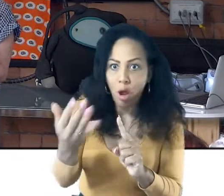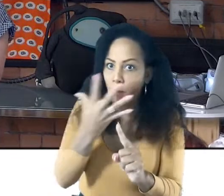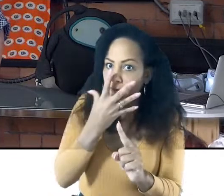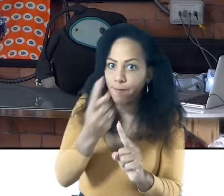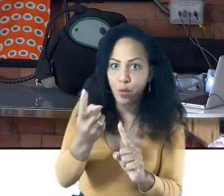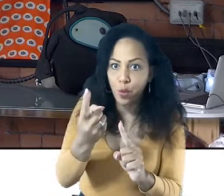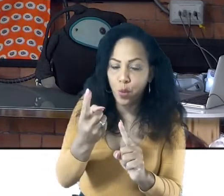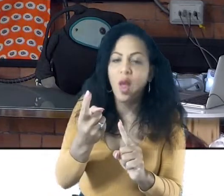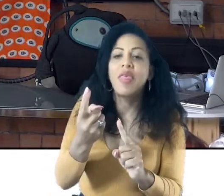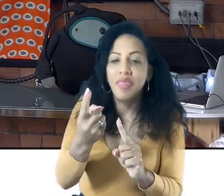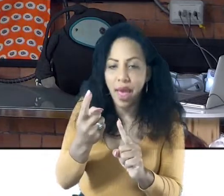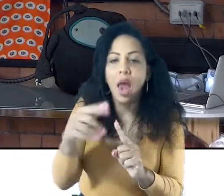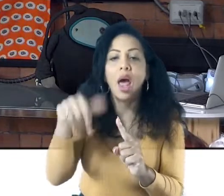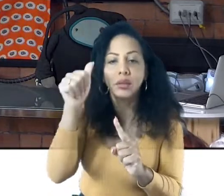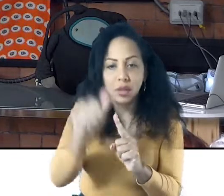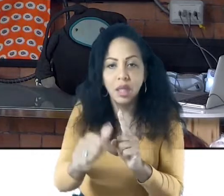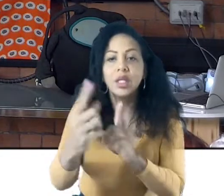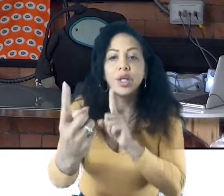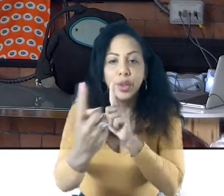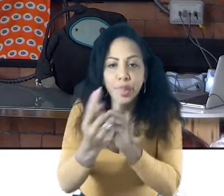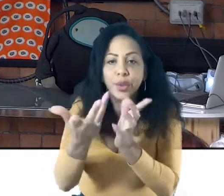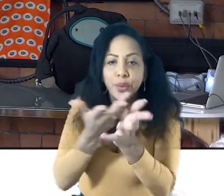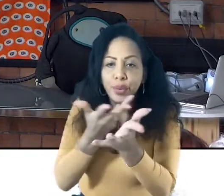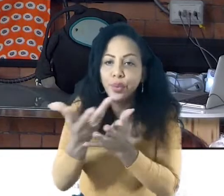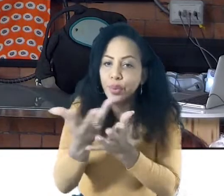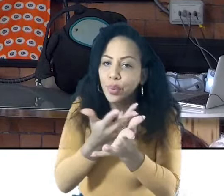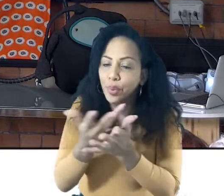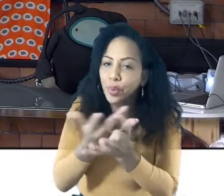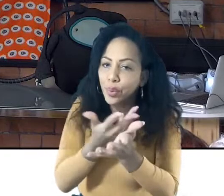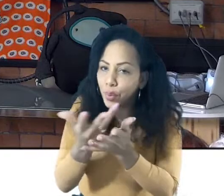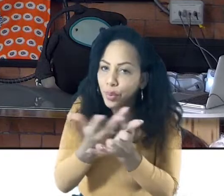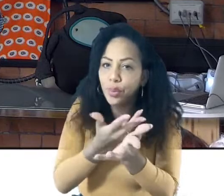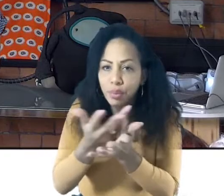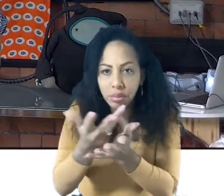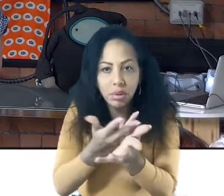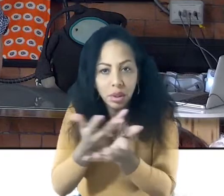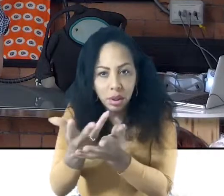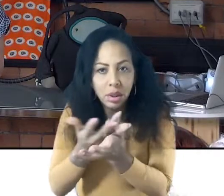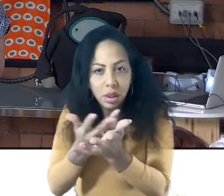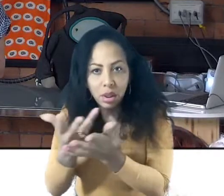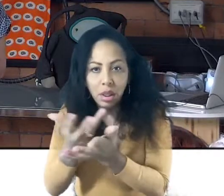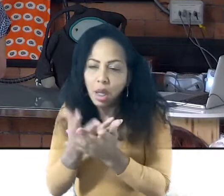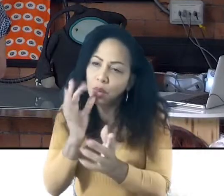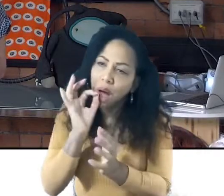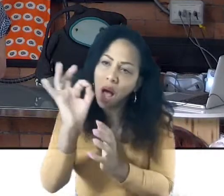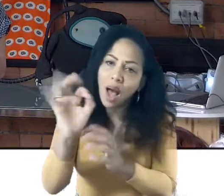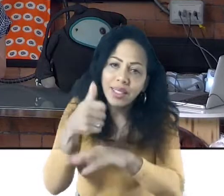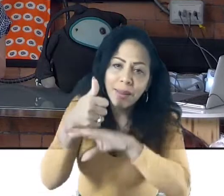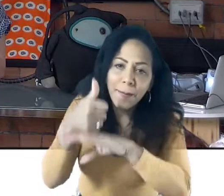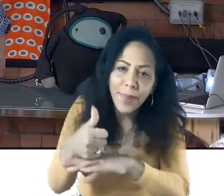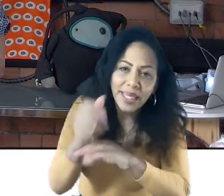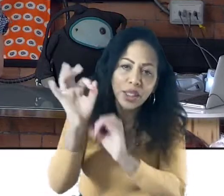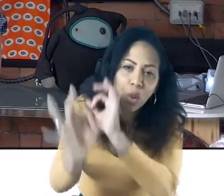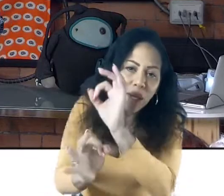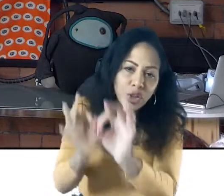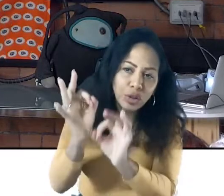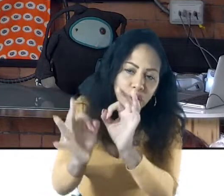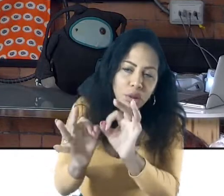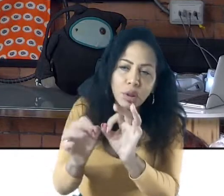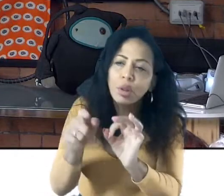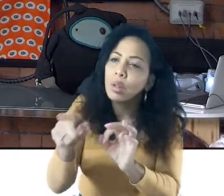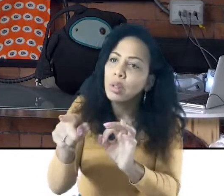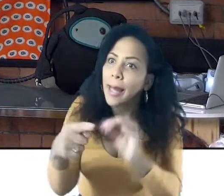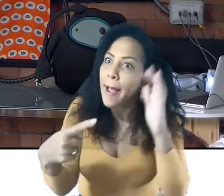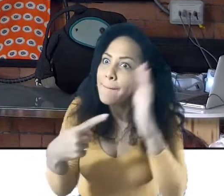are, where would you put on the map? Where have there been